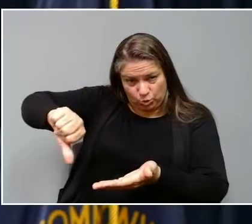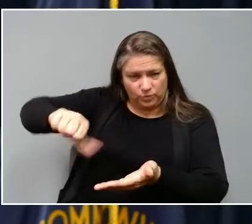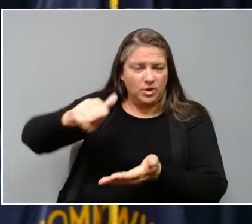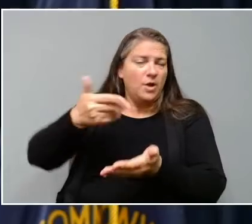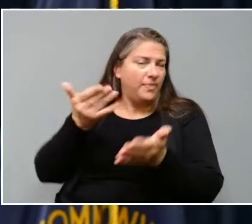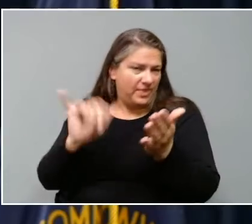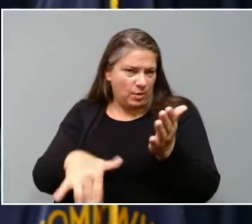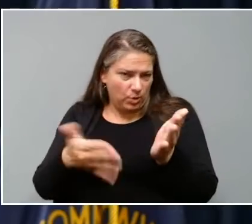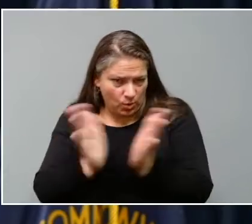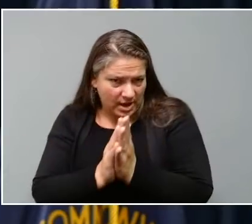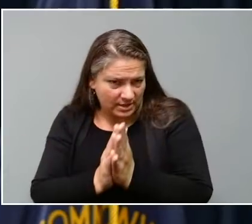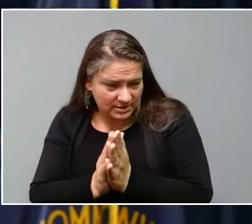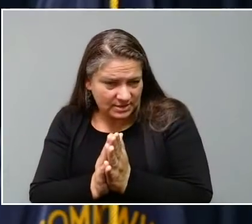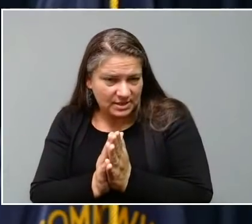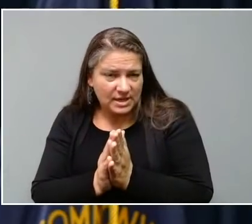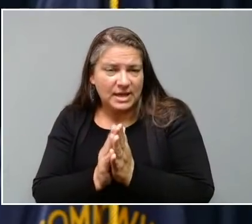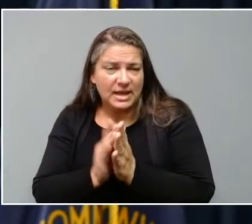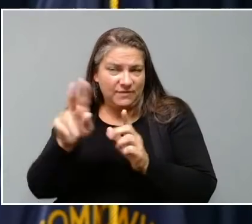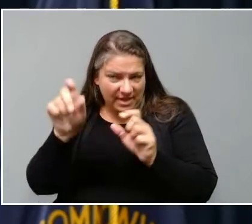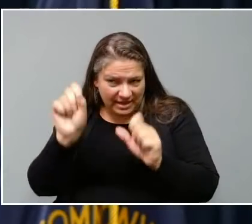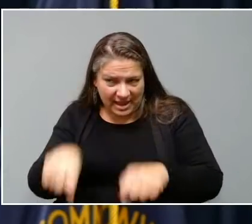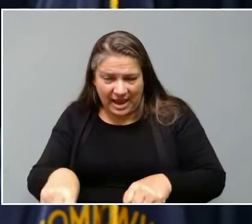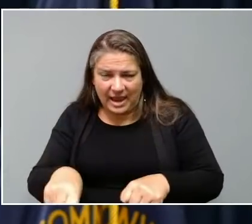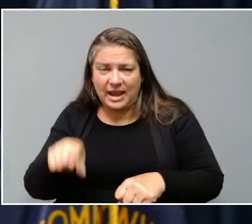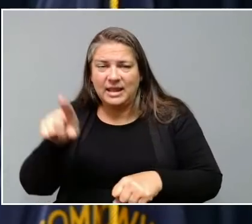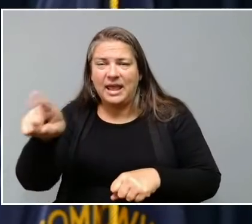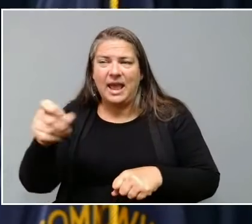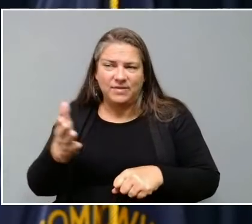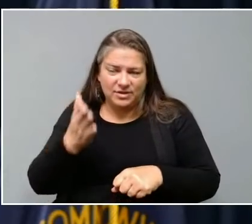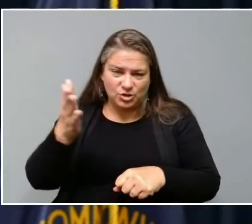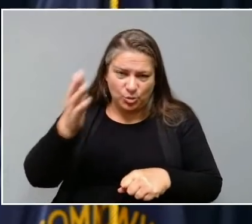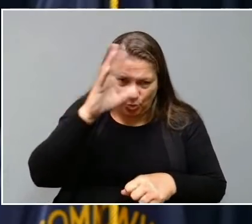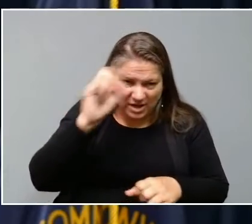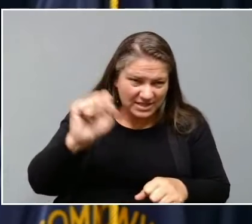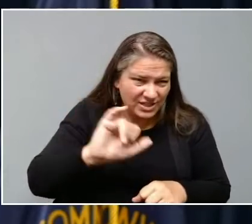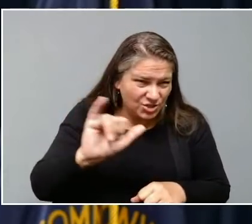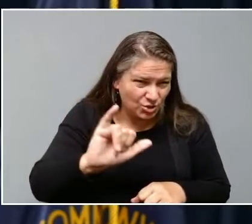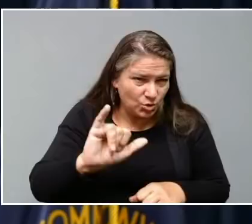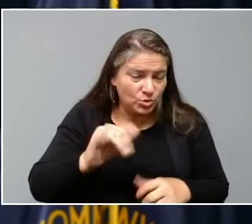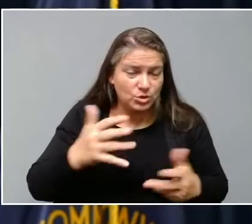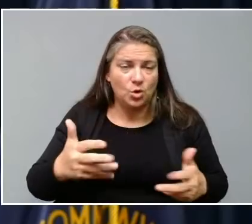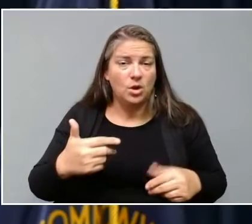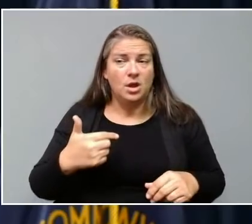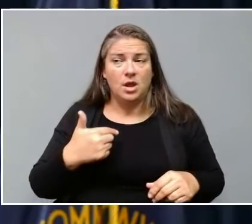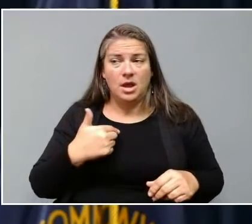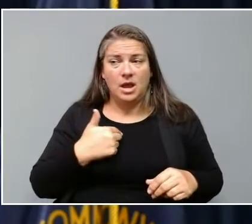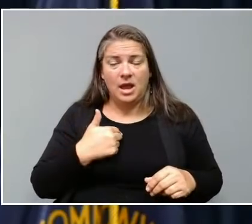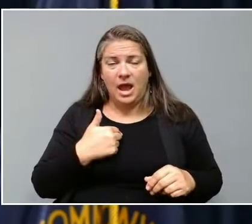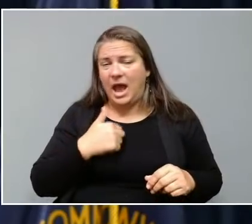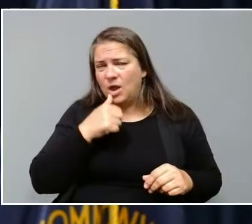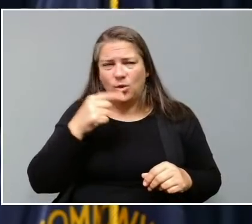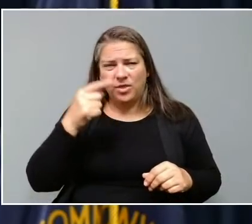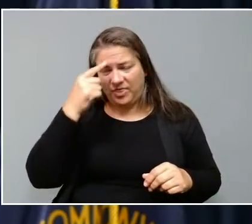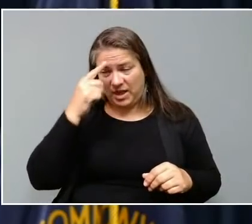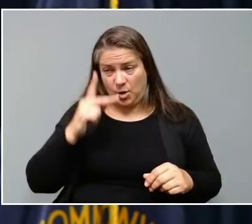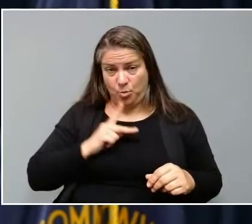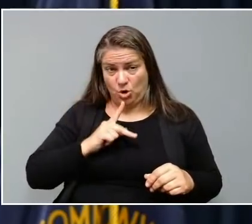have the bandwidth, and then it's got to get in front of the president too. So I don't think that the personnel that are down